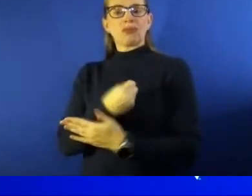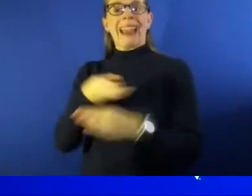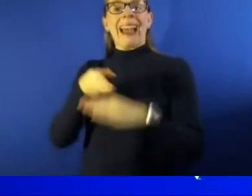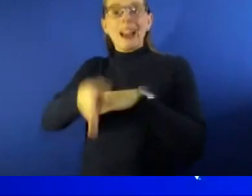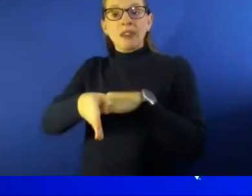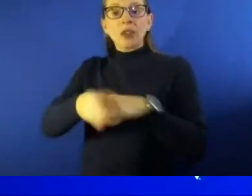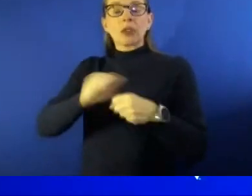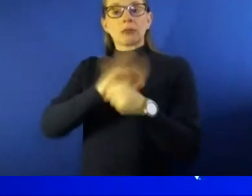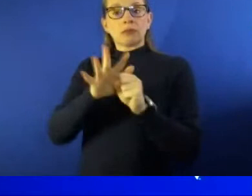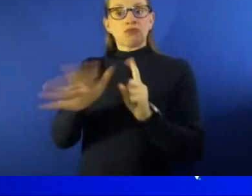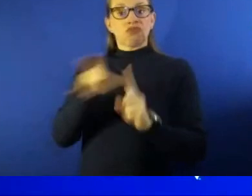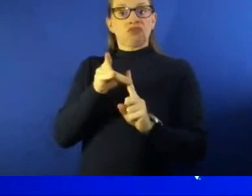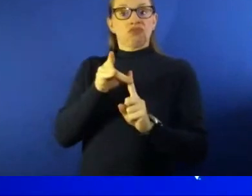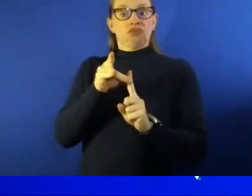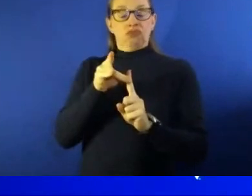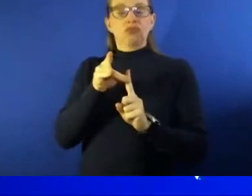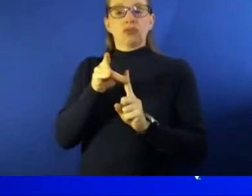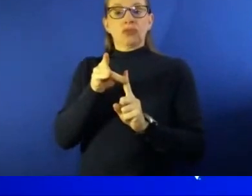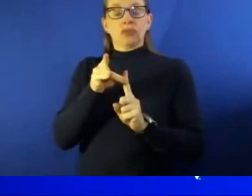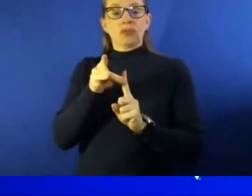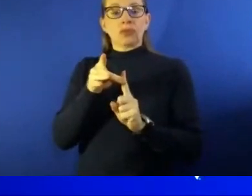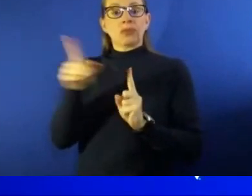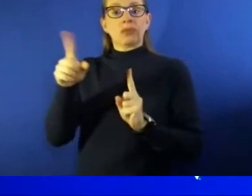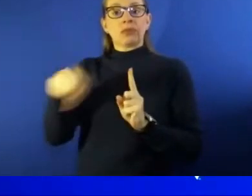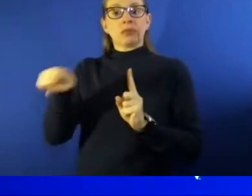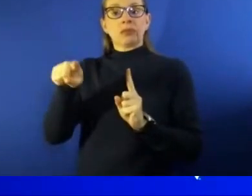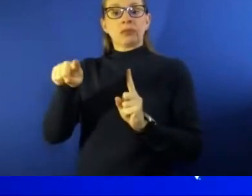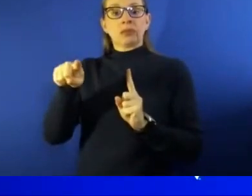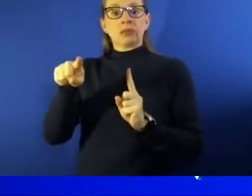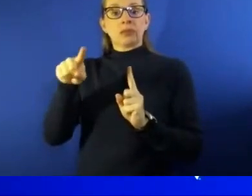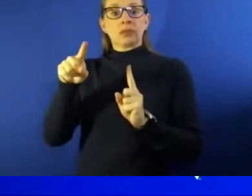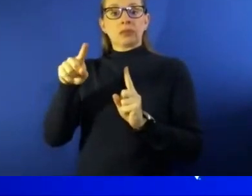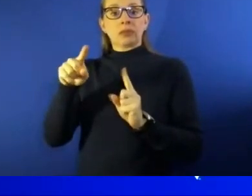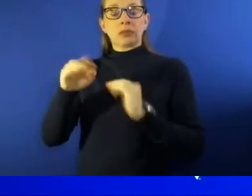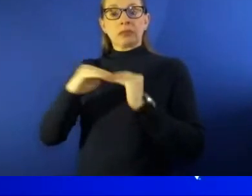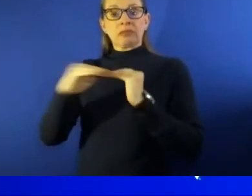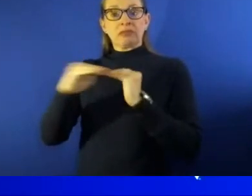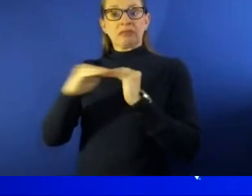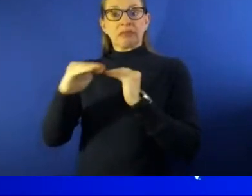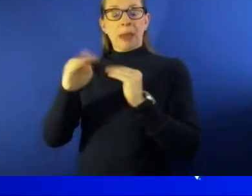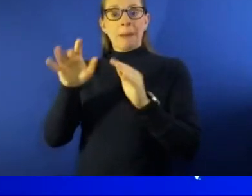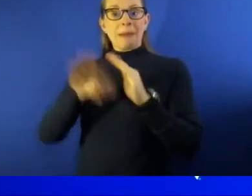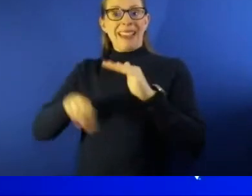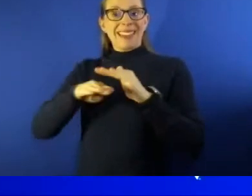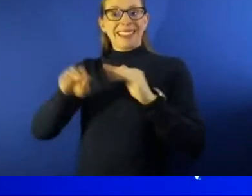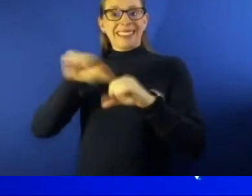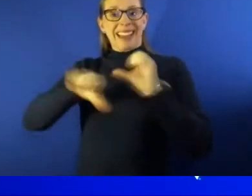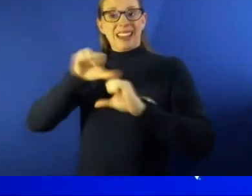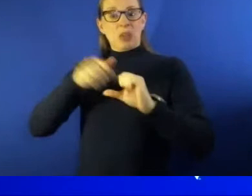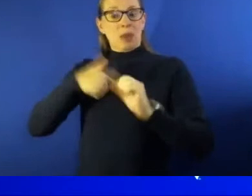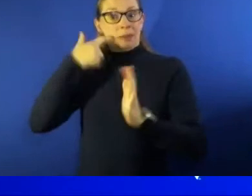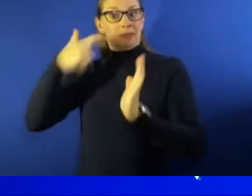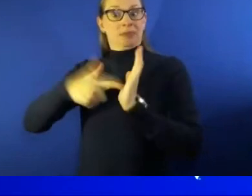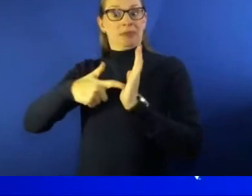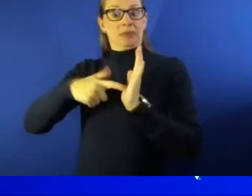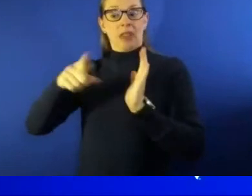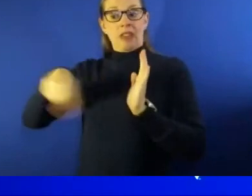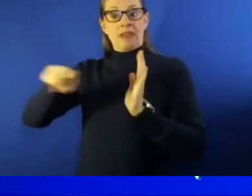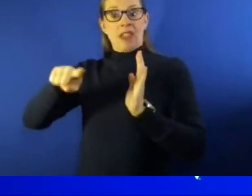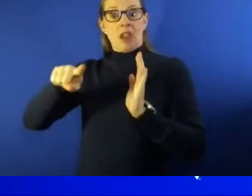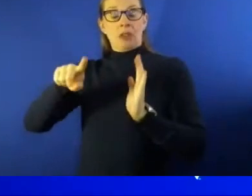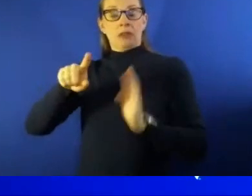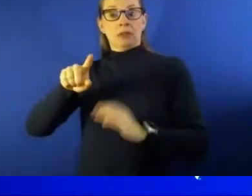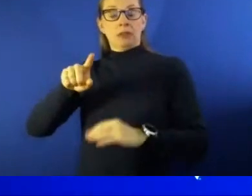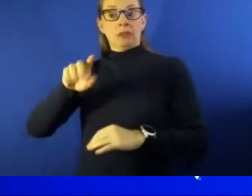being infected, certainly in the benchtop, in the basic science, we see that those people's immune system are